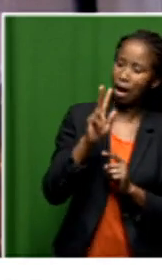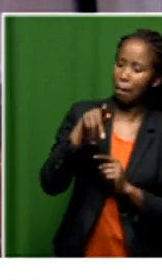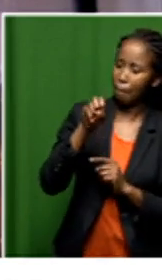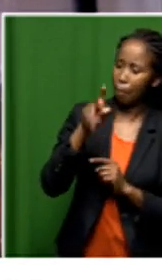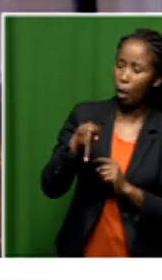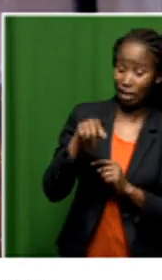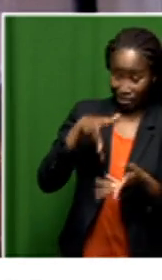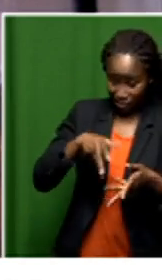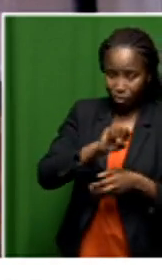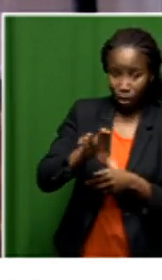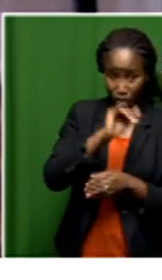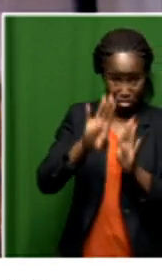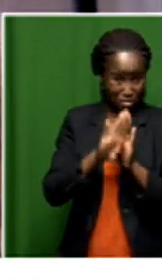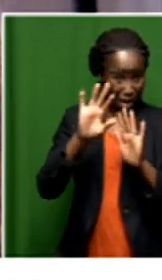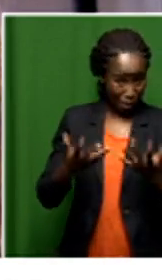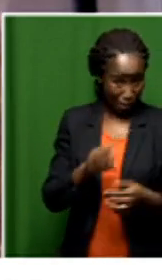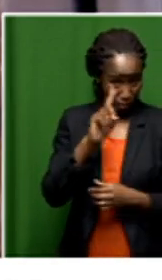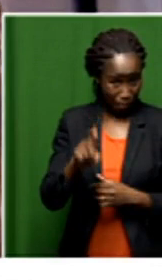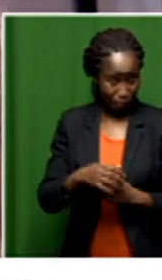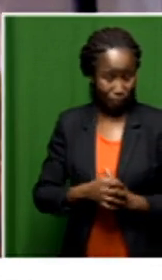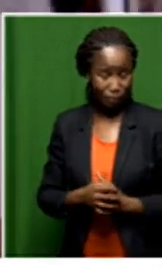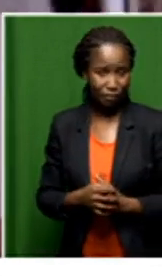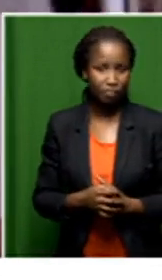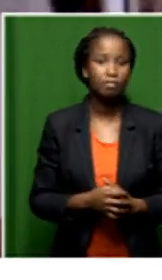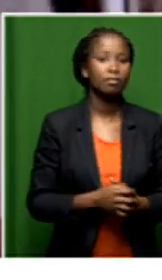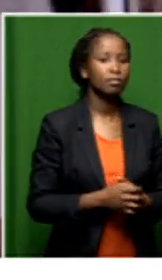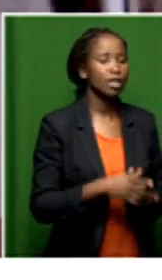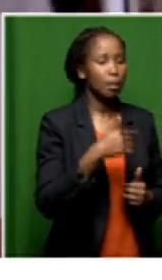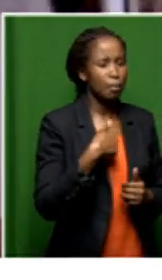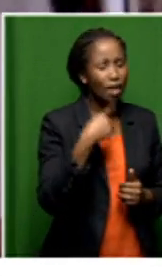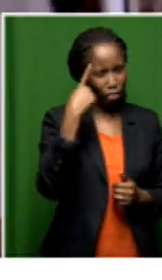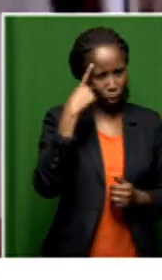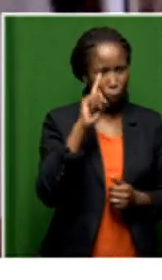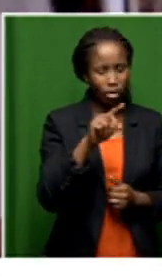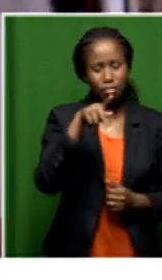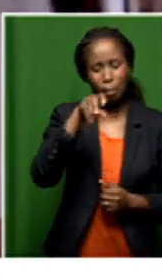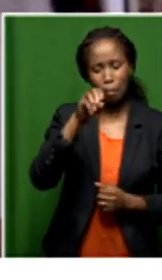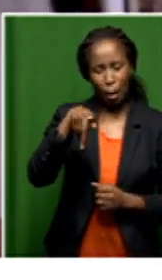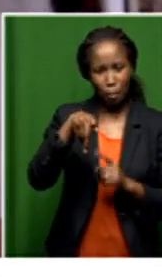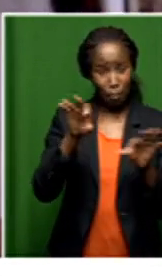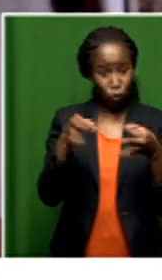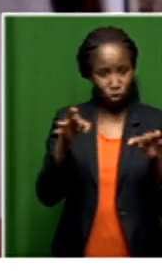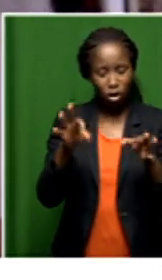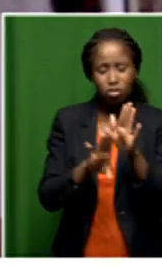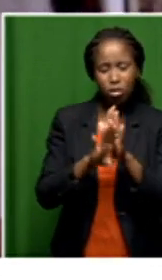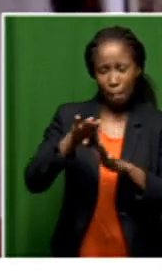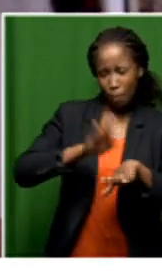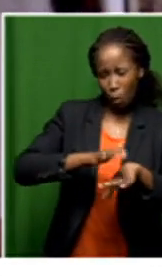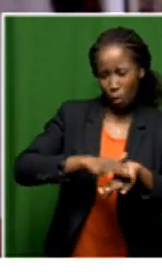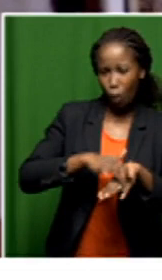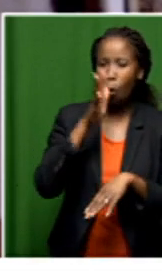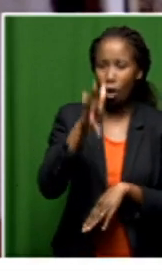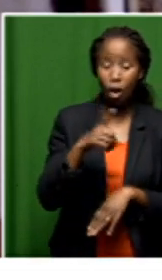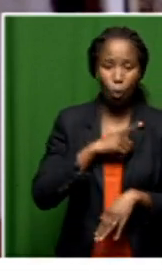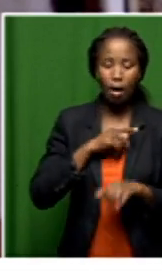in South Africa? I feel like pop music is still going to grow in South Africa. Okay. People are becoming more open